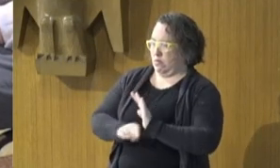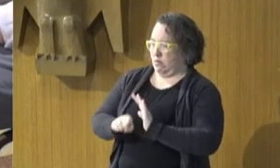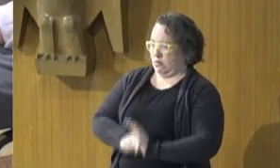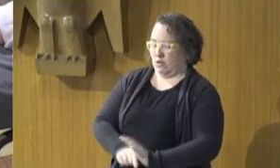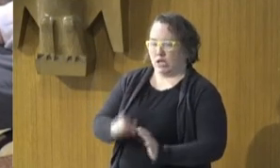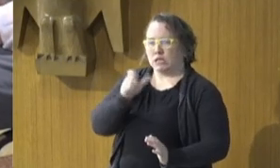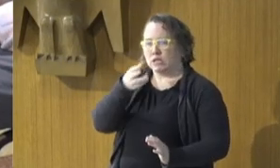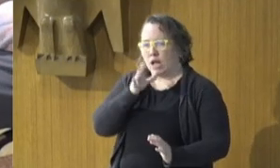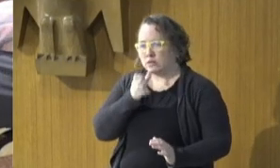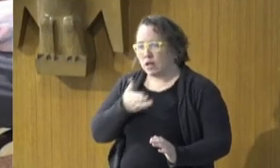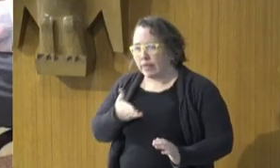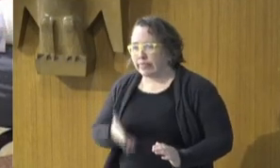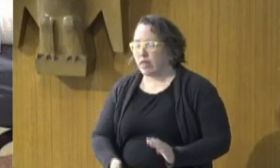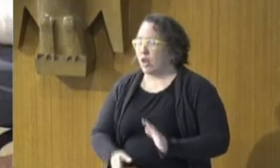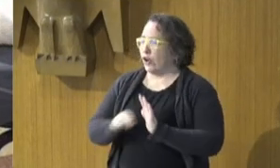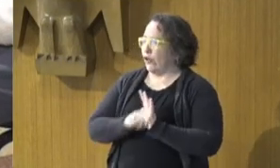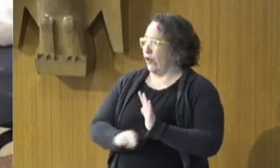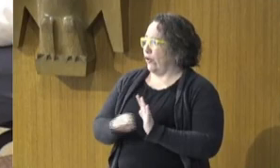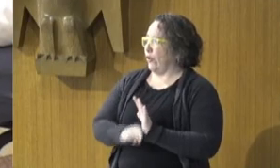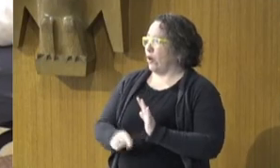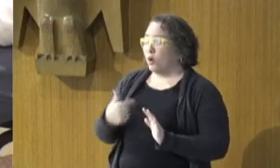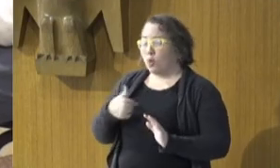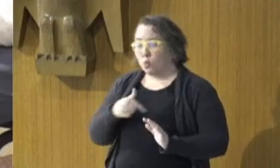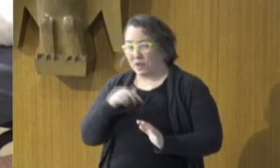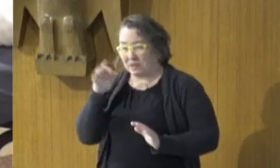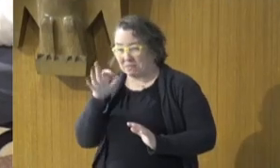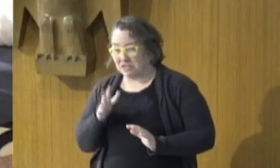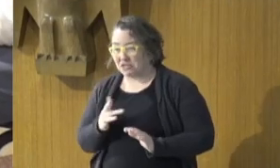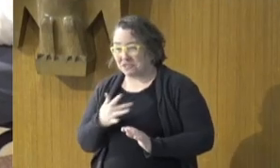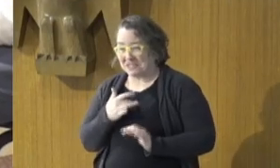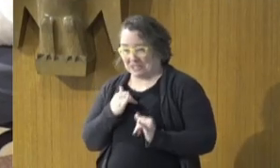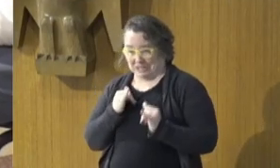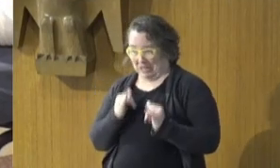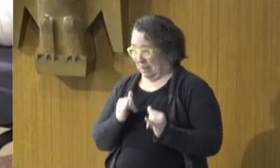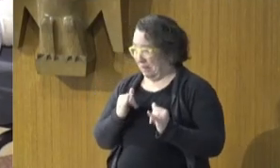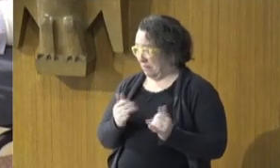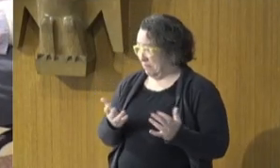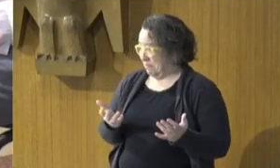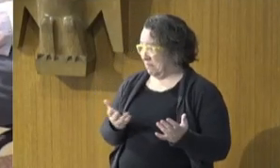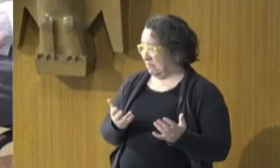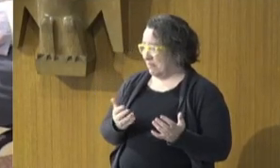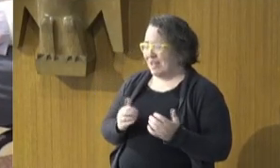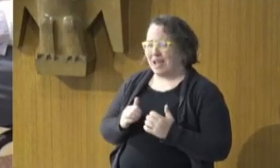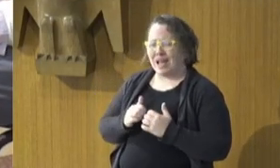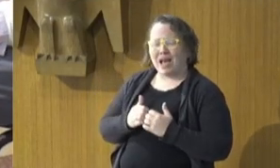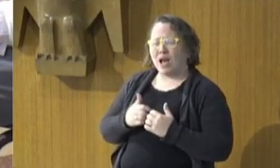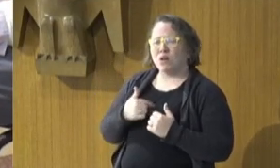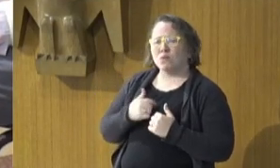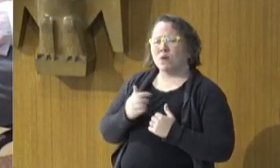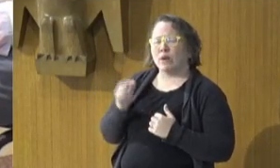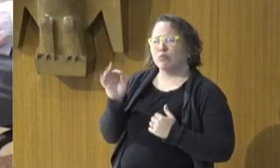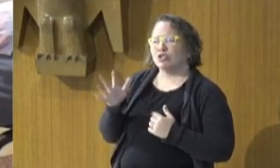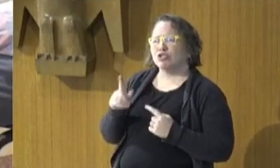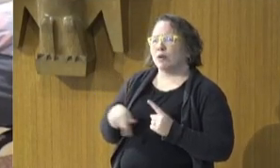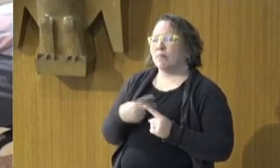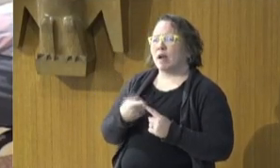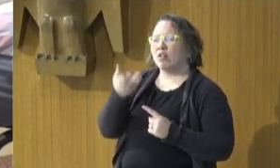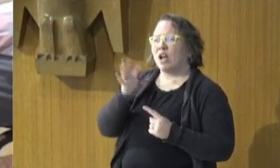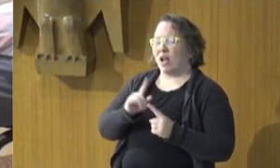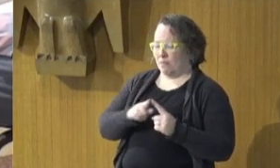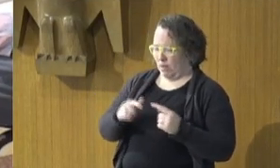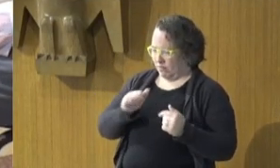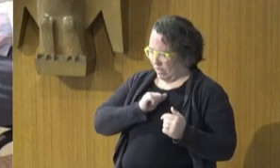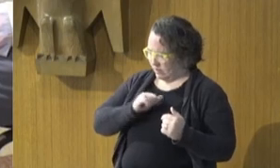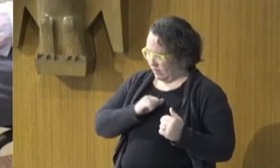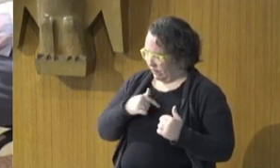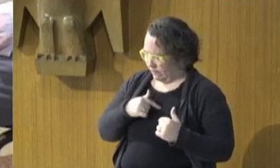anymore. As pastors, we feel that all the time. Like, how can I get up in front of the church and preach about God when in this moment, like, I'm doubting the